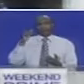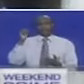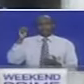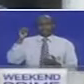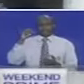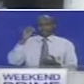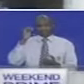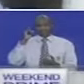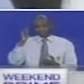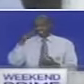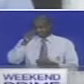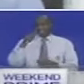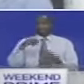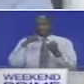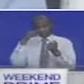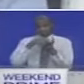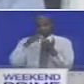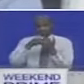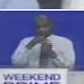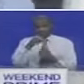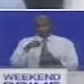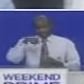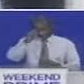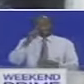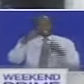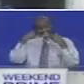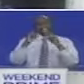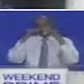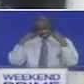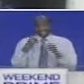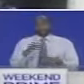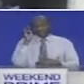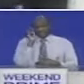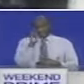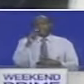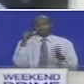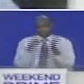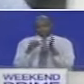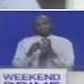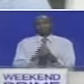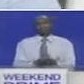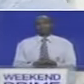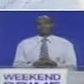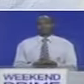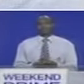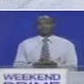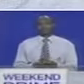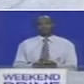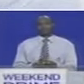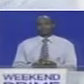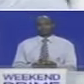Tunawaambia hapa hadharani, wacha wajaribu, wataona cha mtema kuni.